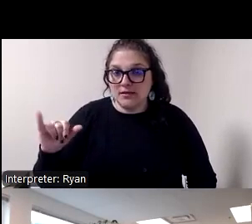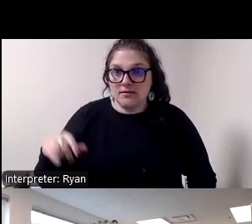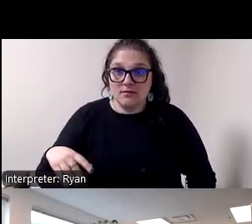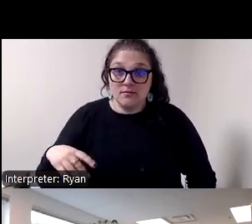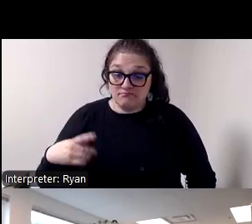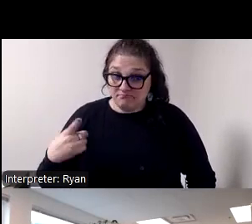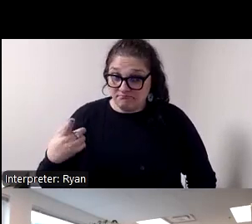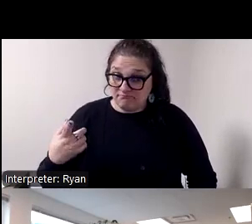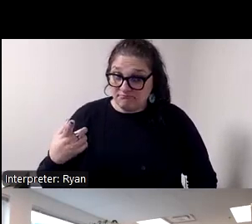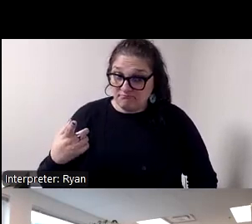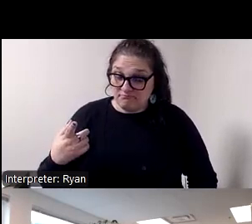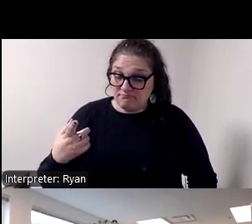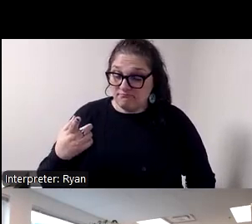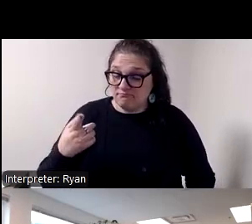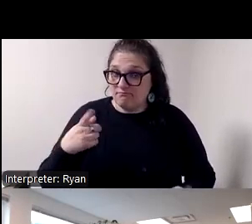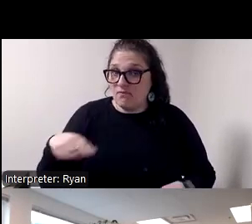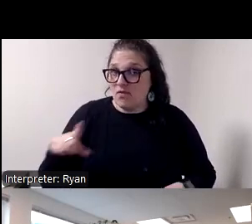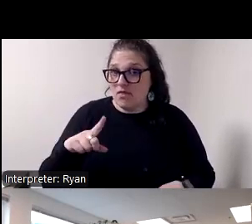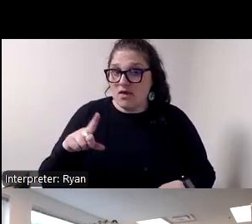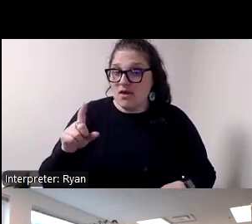Would they be required